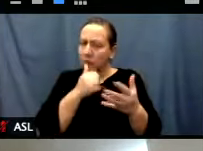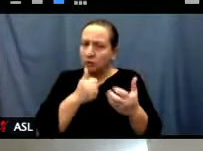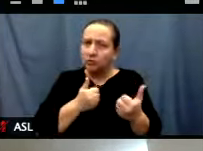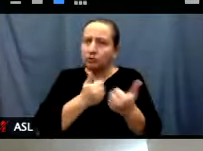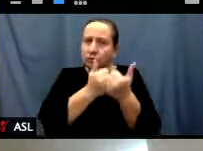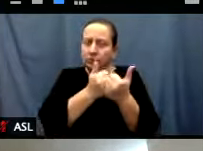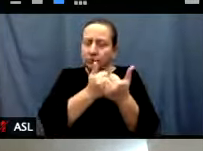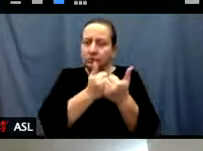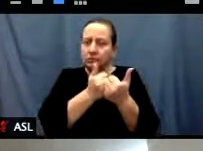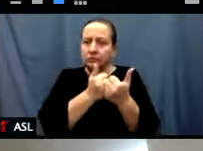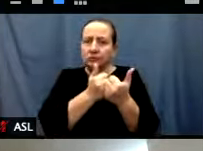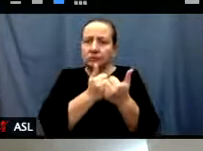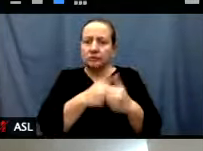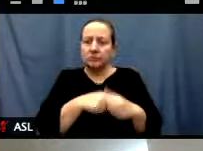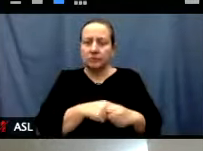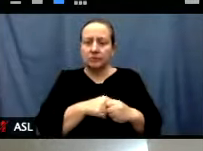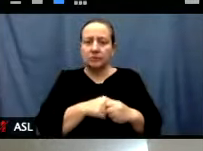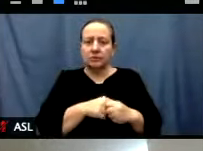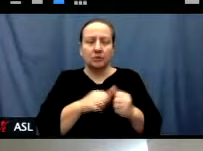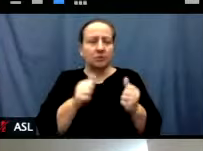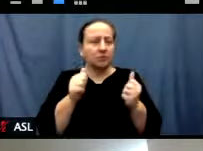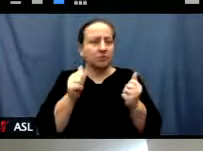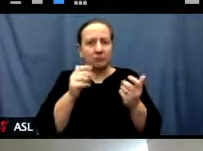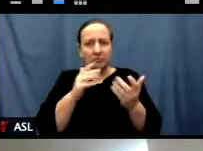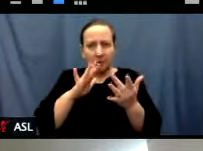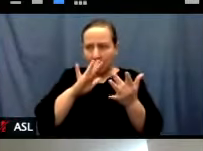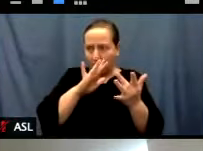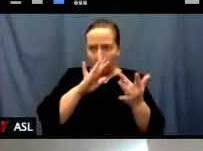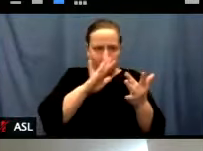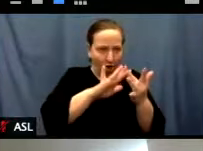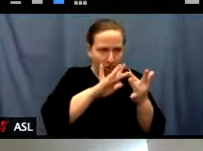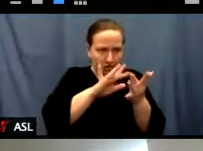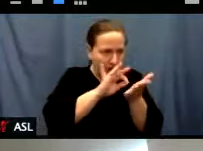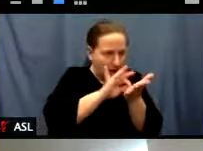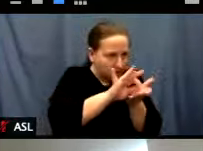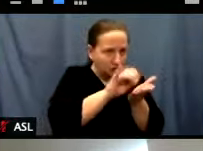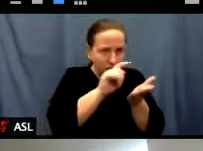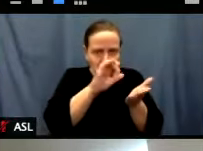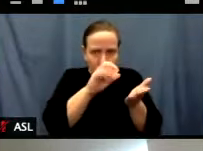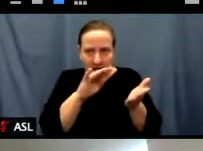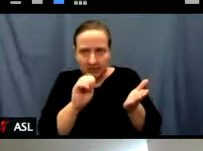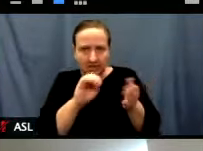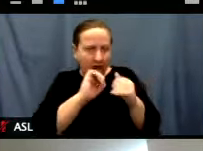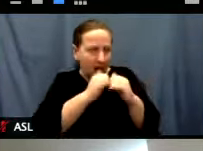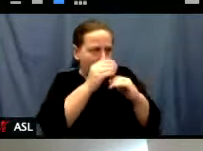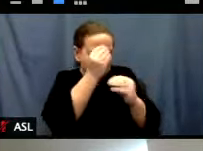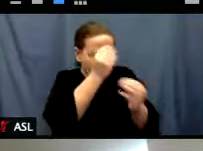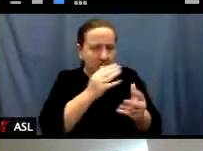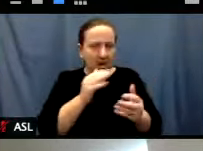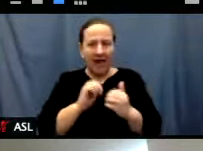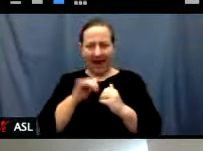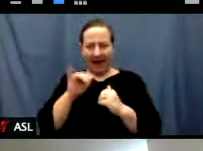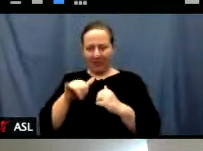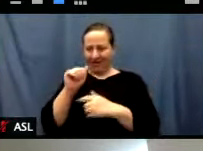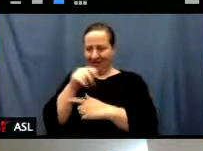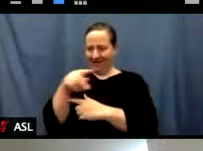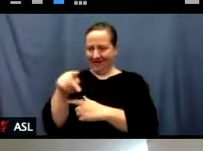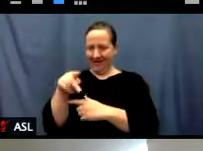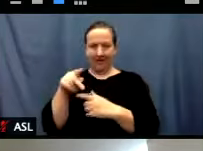faced in contact tracing. How is this notification service